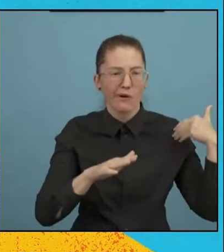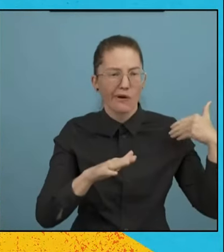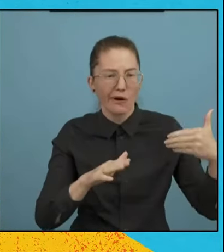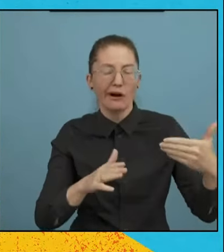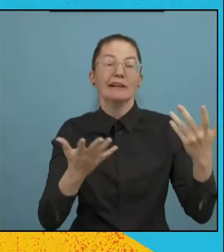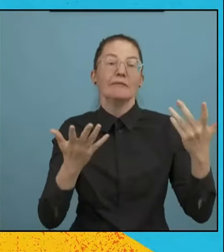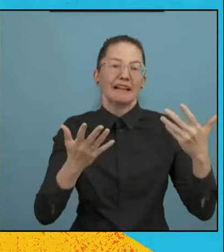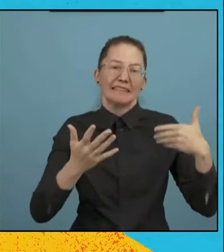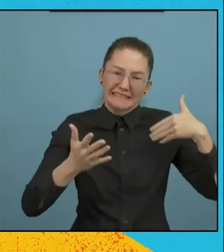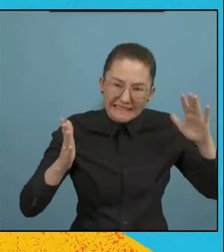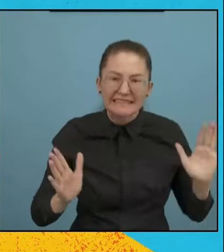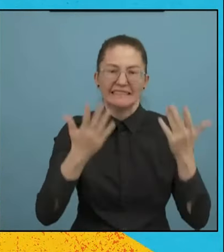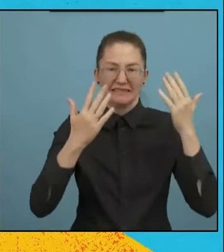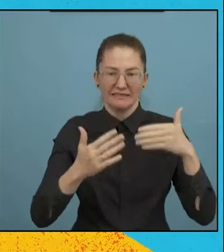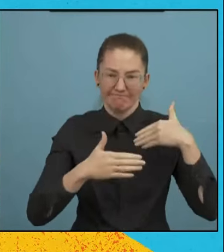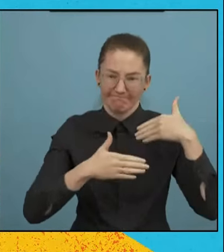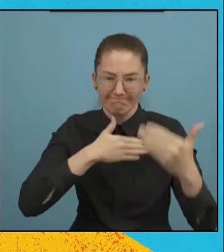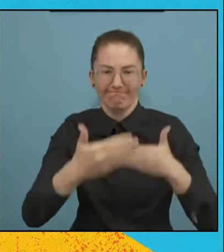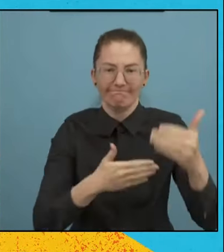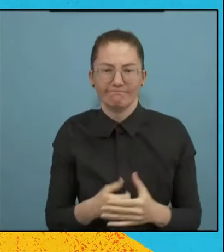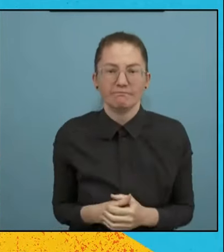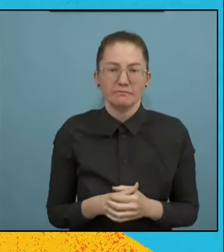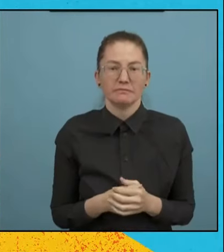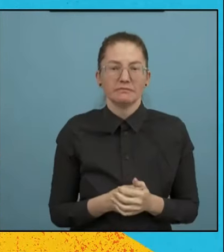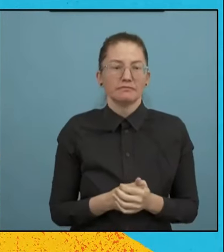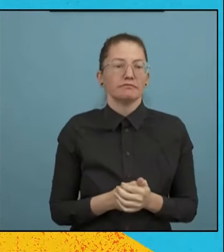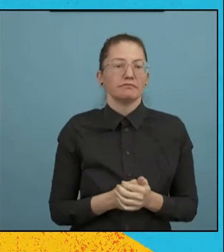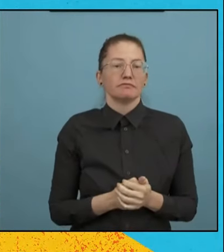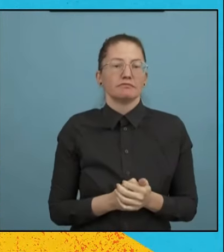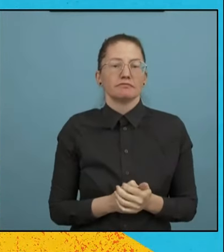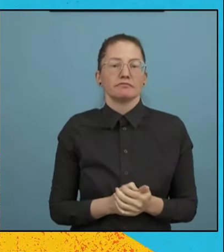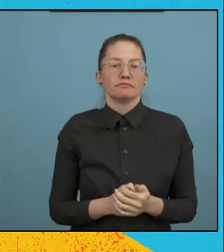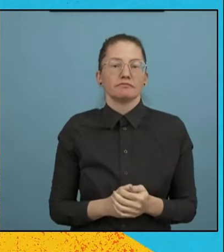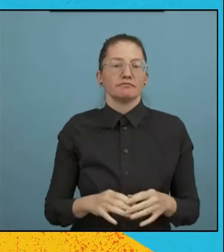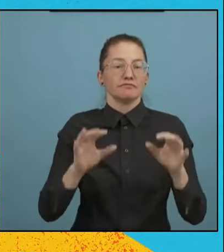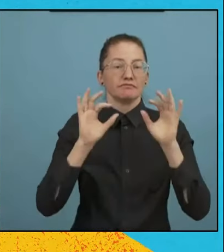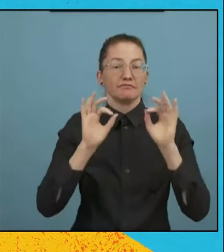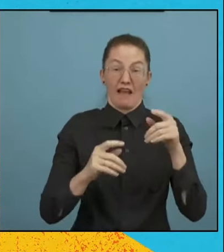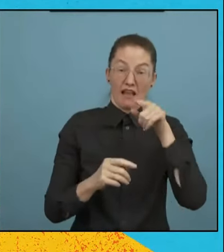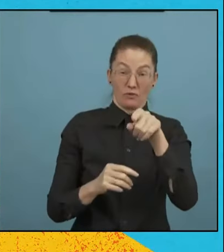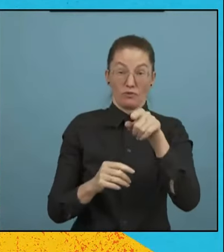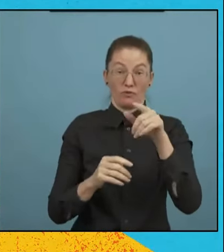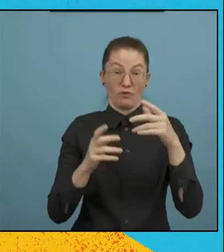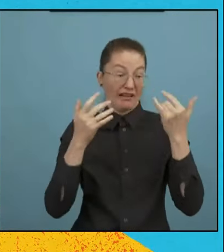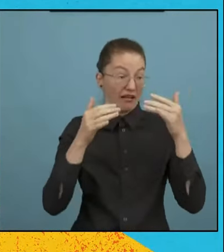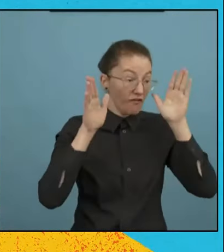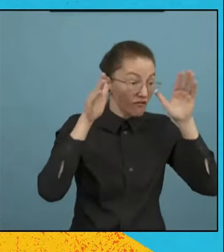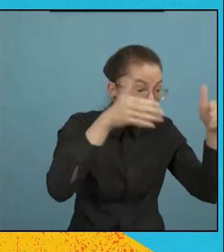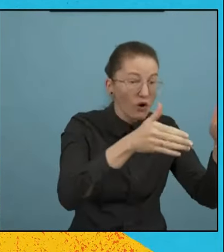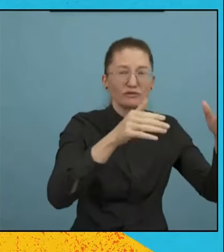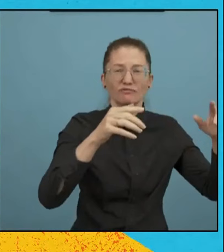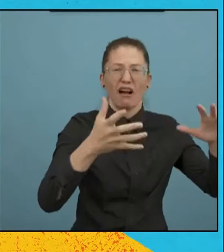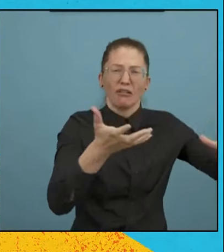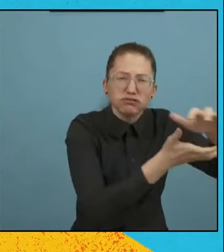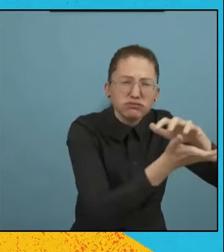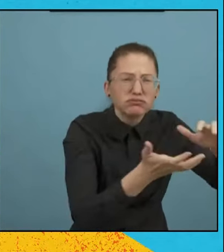no food, on quality education and quality healthcare, and so on. So how do you take the people in this room to make those